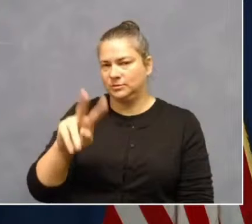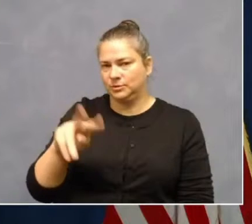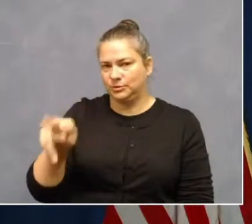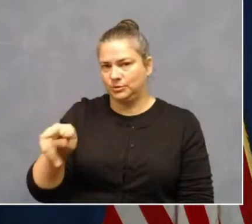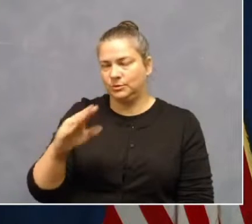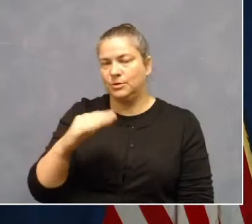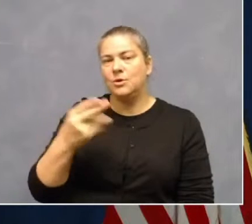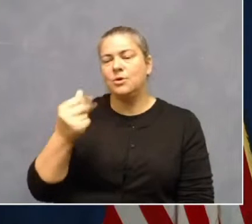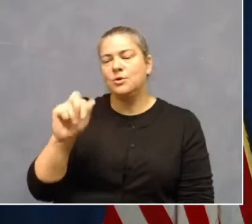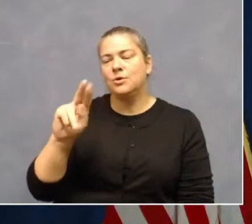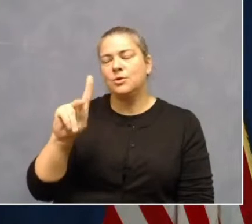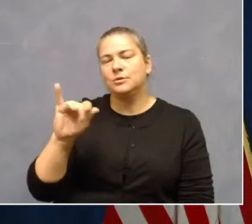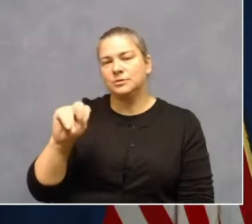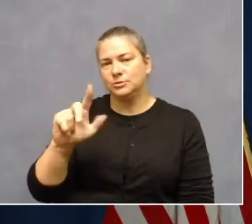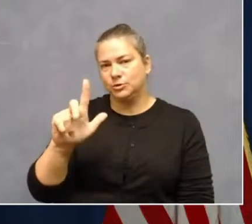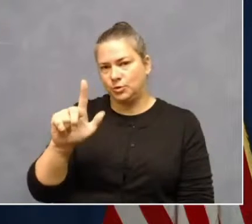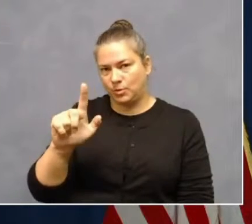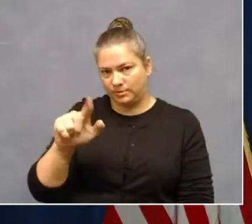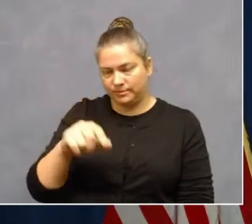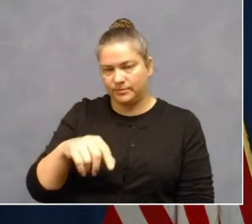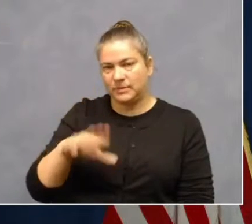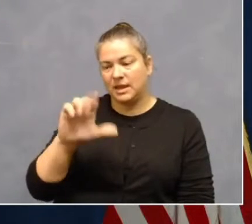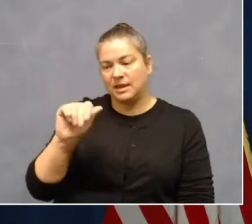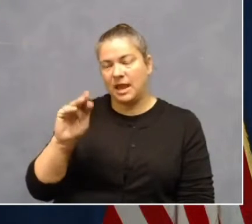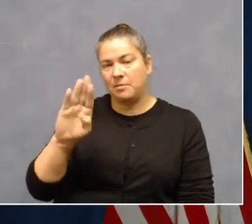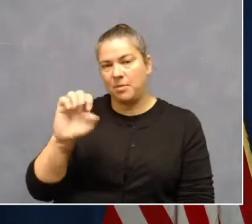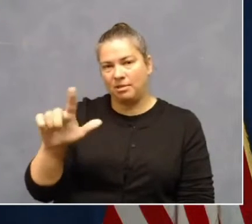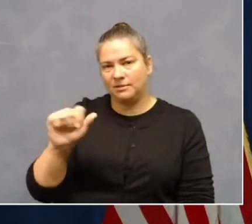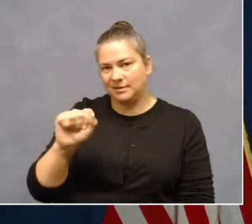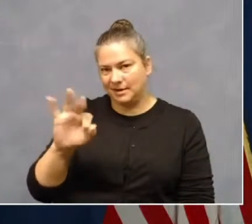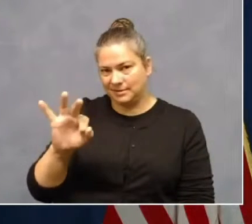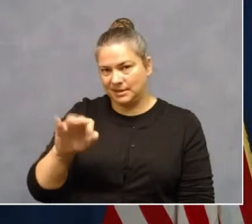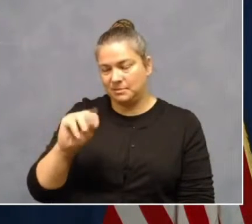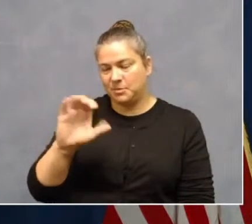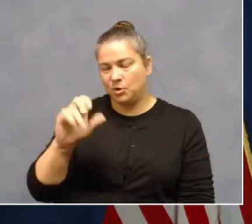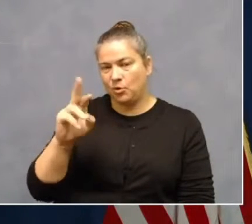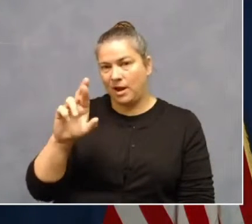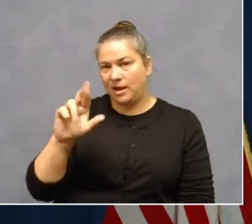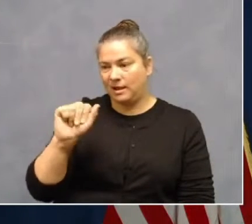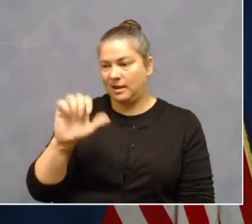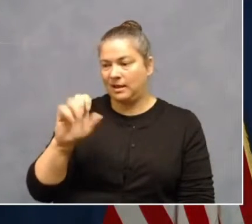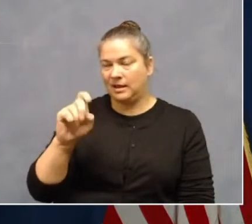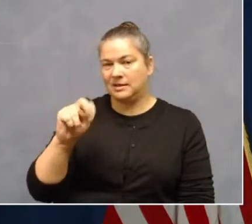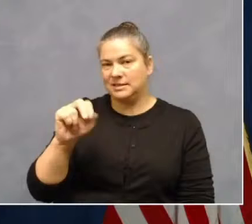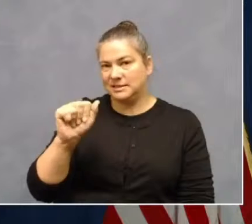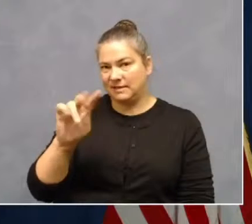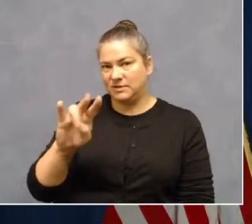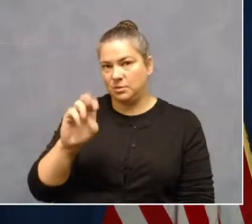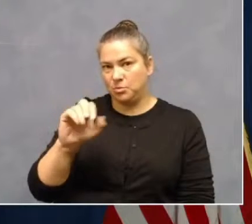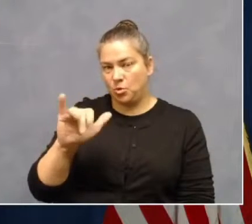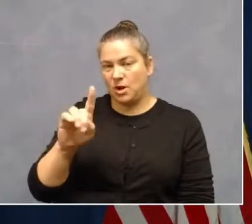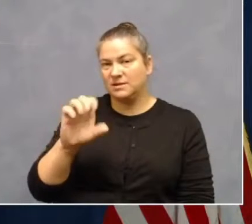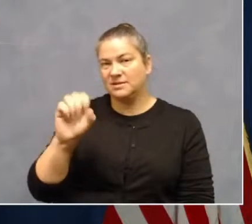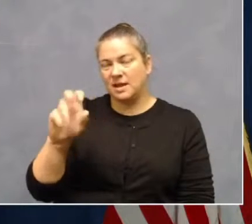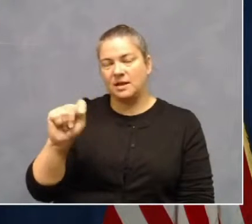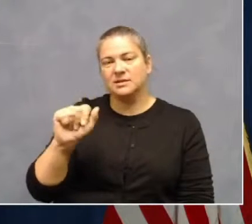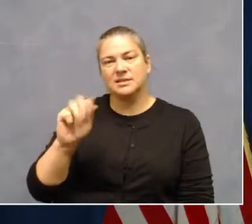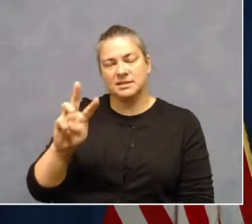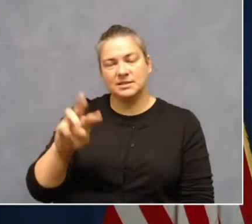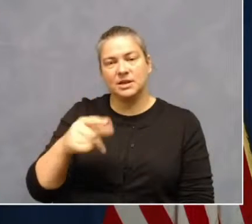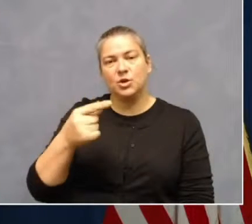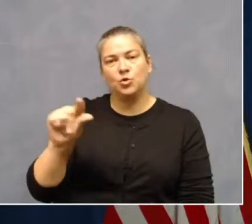County with 21, Campbell with 19, McCracken 17, Boyd and Scott 16, Greenup and